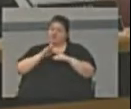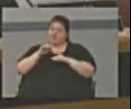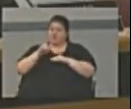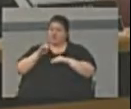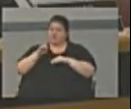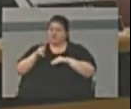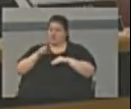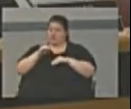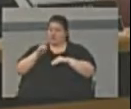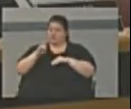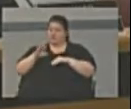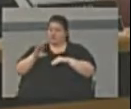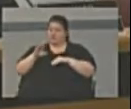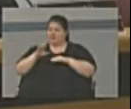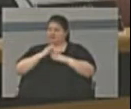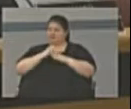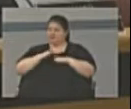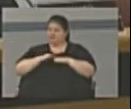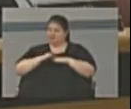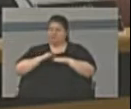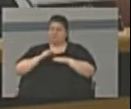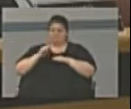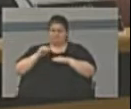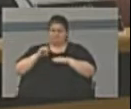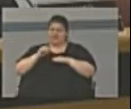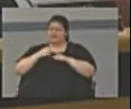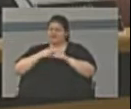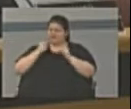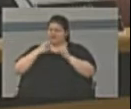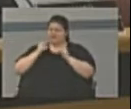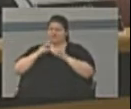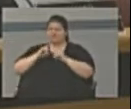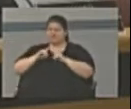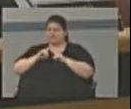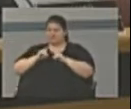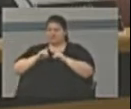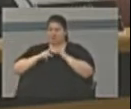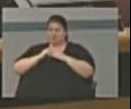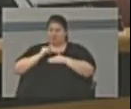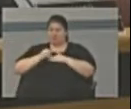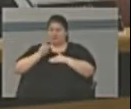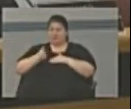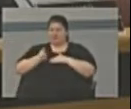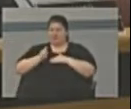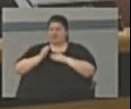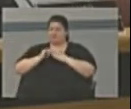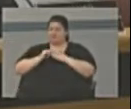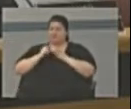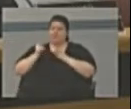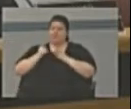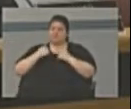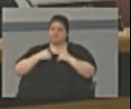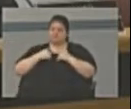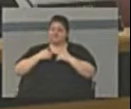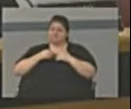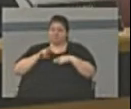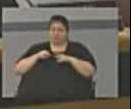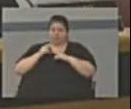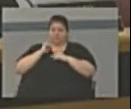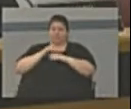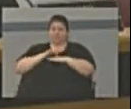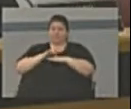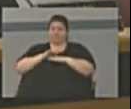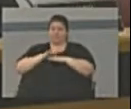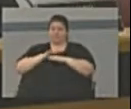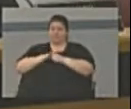Mike has many good programs out there, but there's always room for improvements. This is just a few of the highlights of